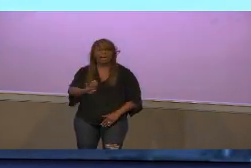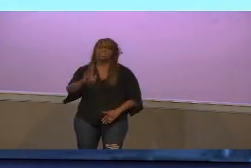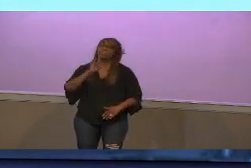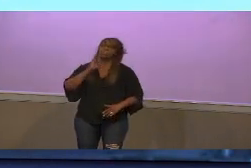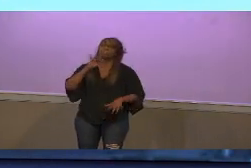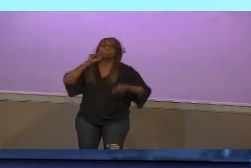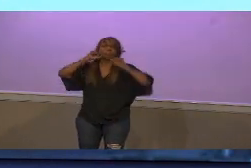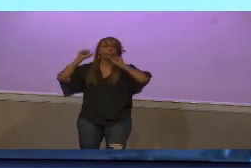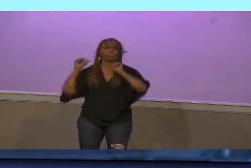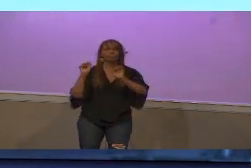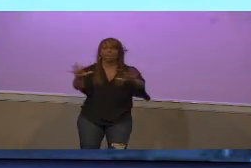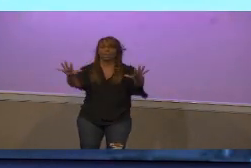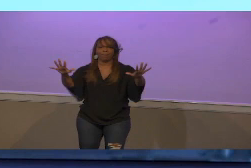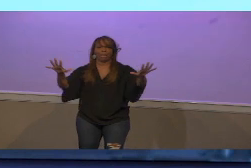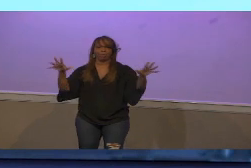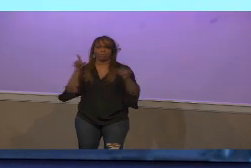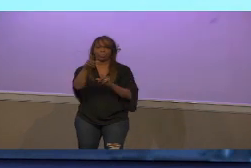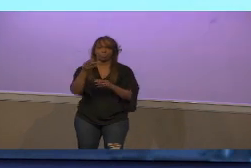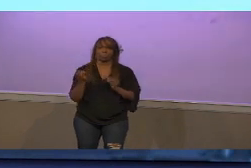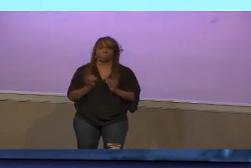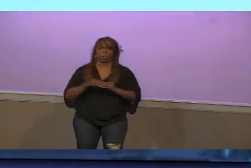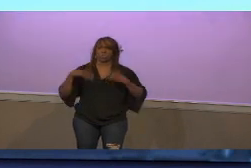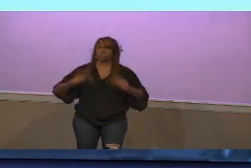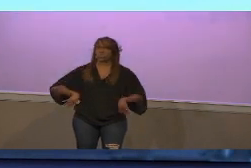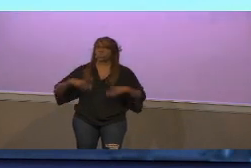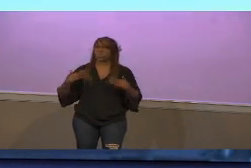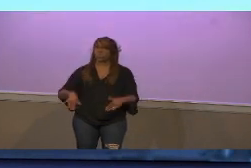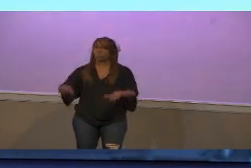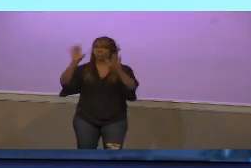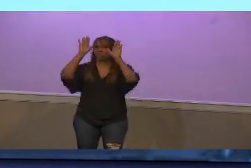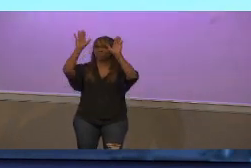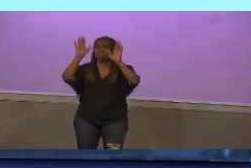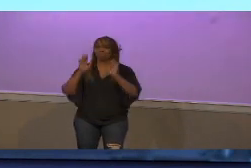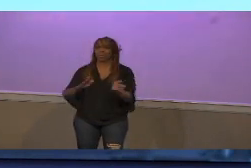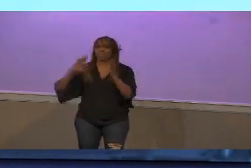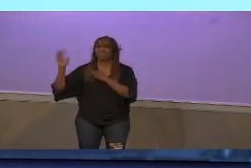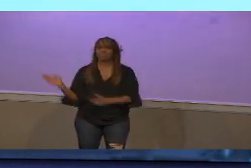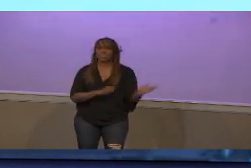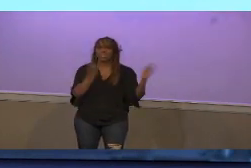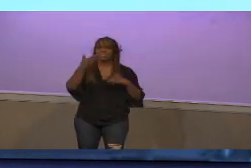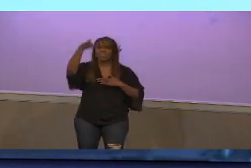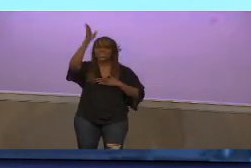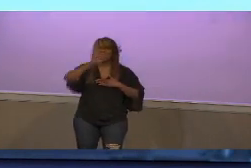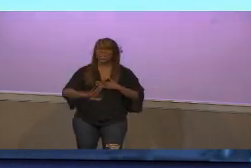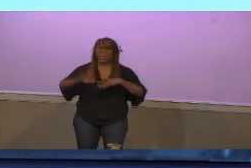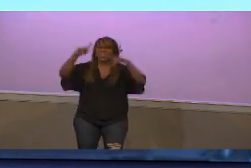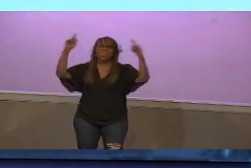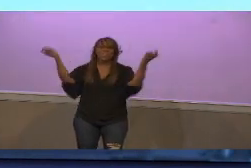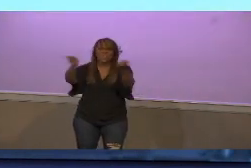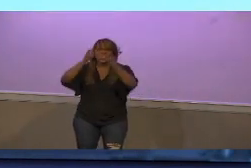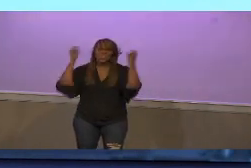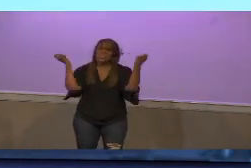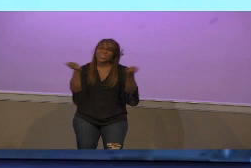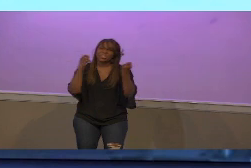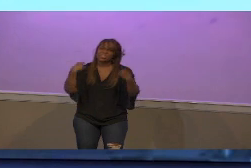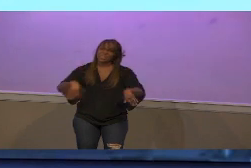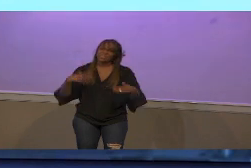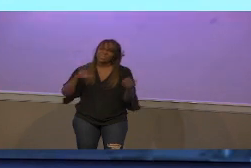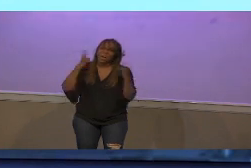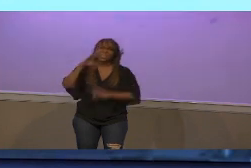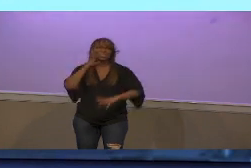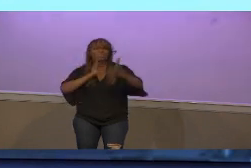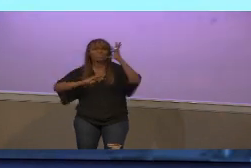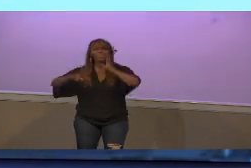larger territory all the more. We believe that greater things are about to happen. Greater victories are about to be seen.